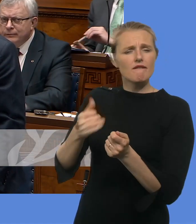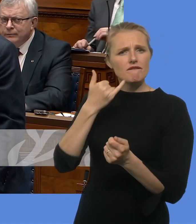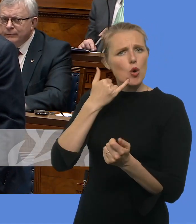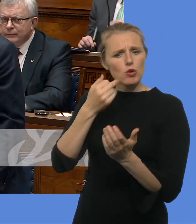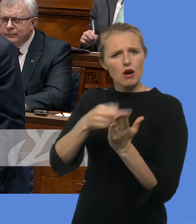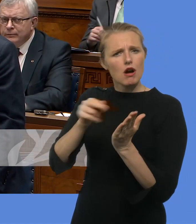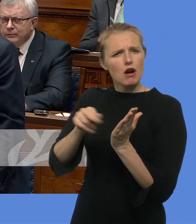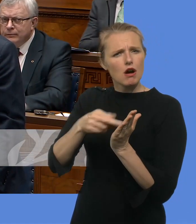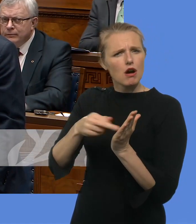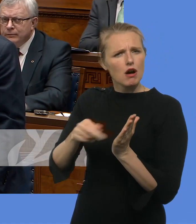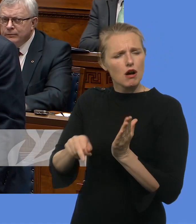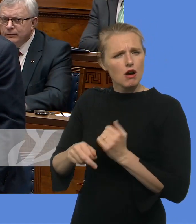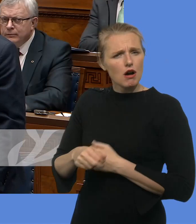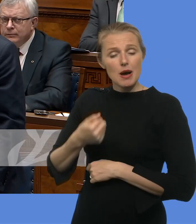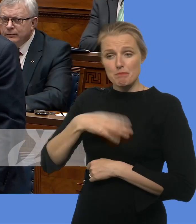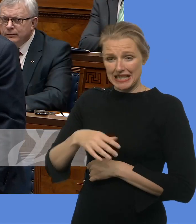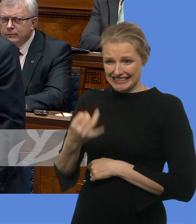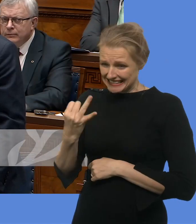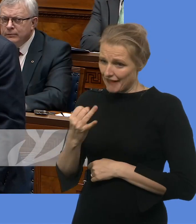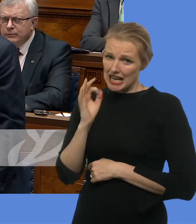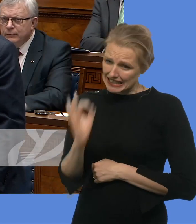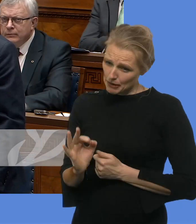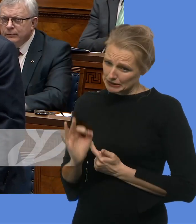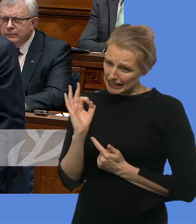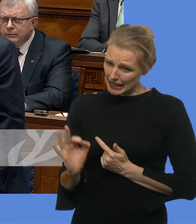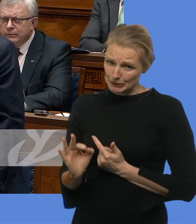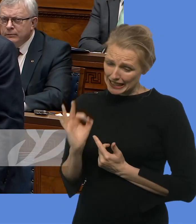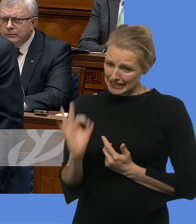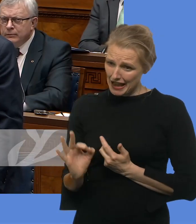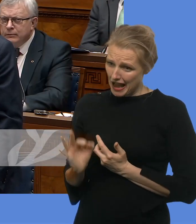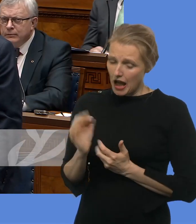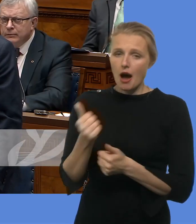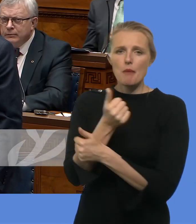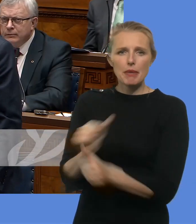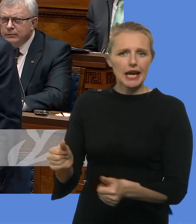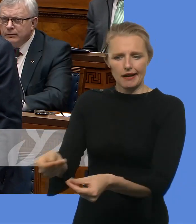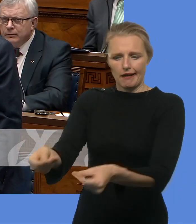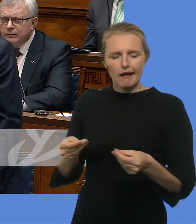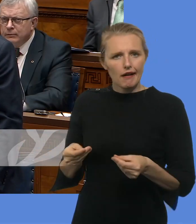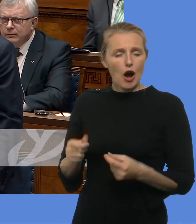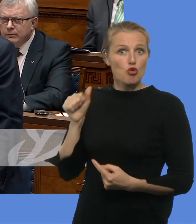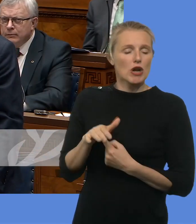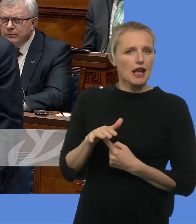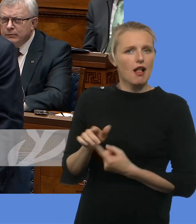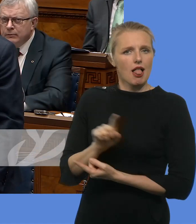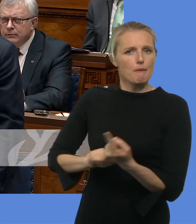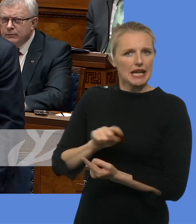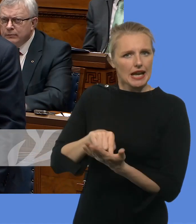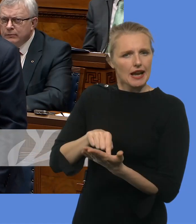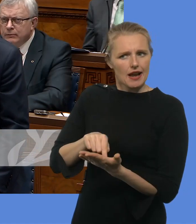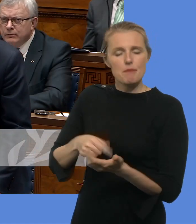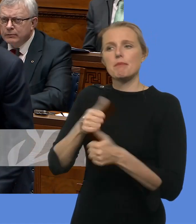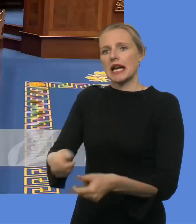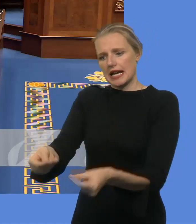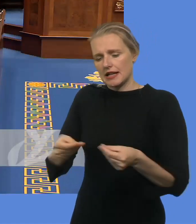7 attempts to get the minutes of a critical executive meeting. Do you think your department should revisit the green rating that it awarded itself